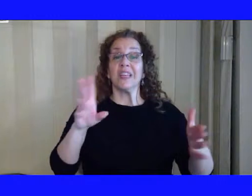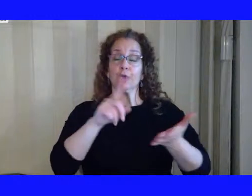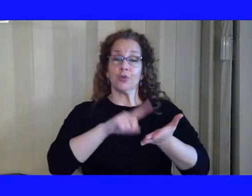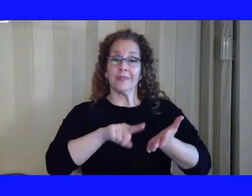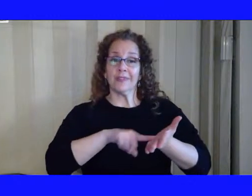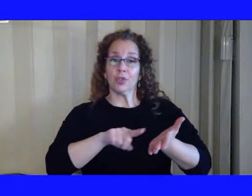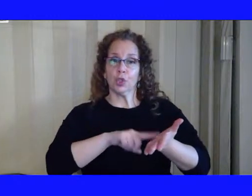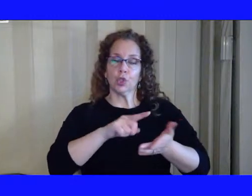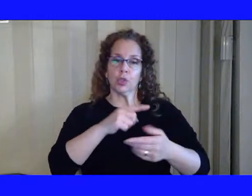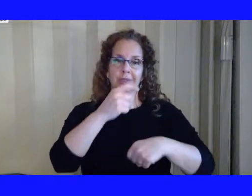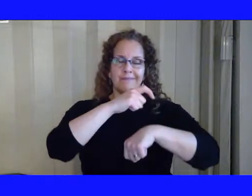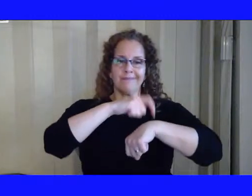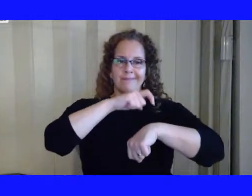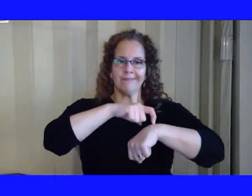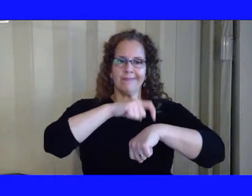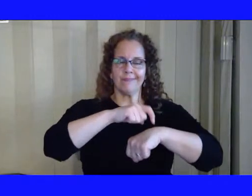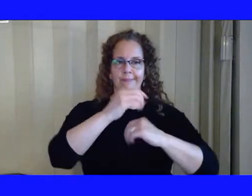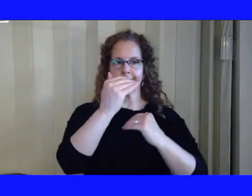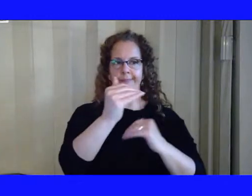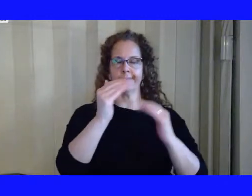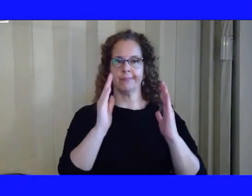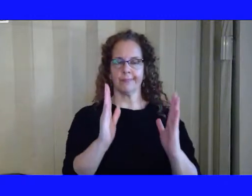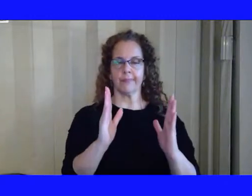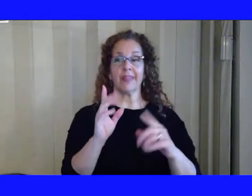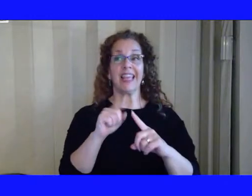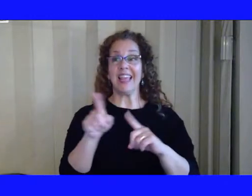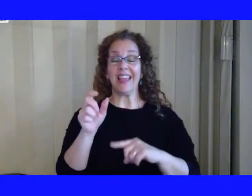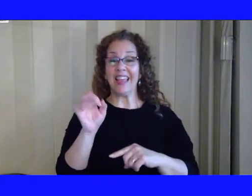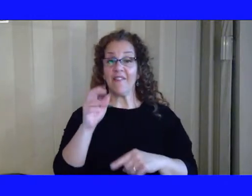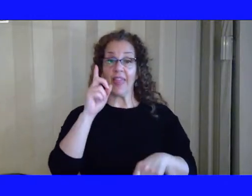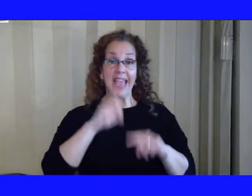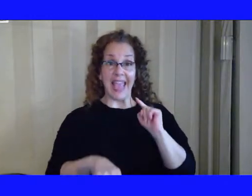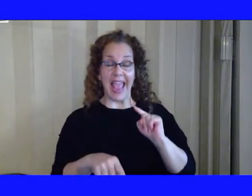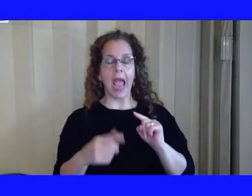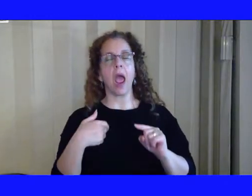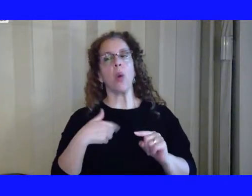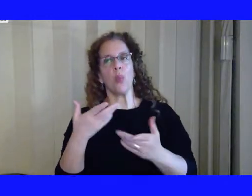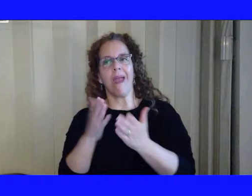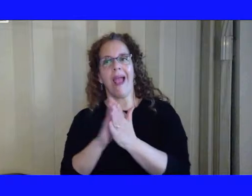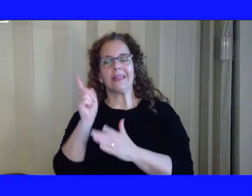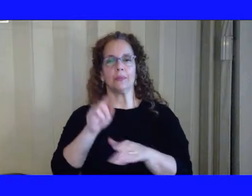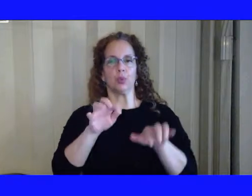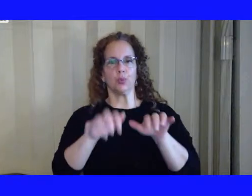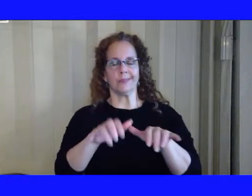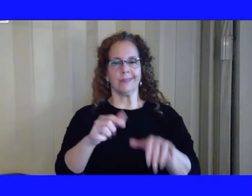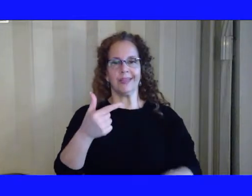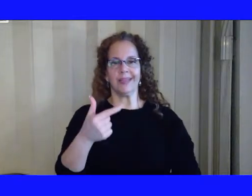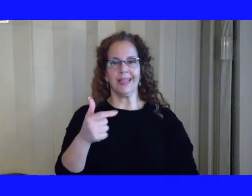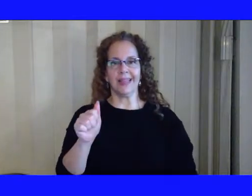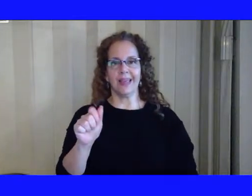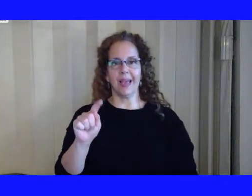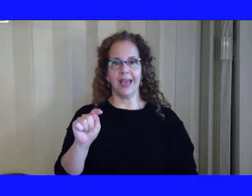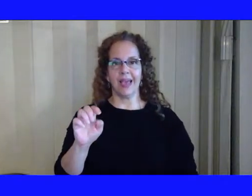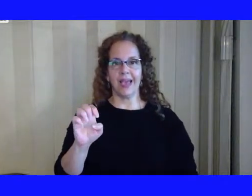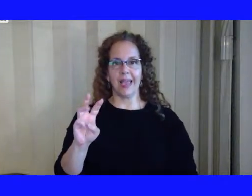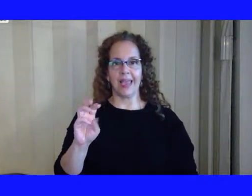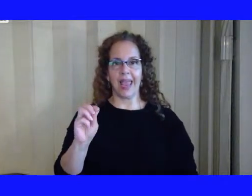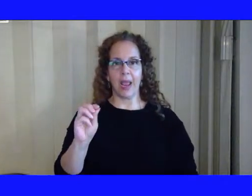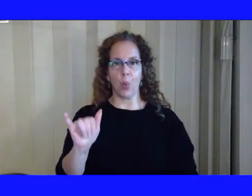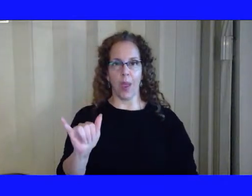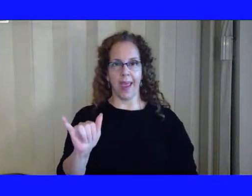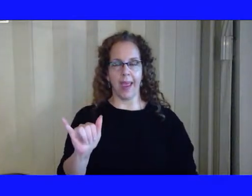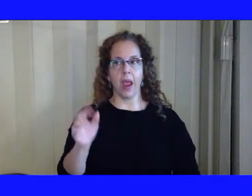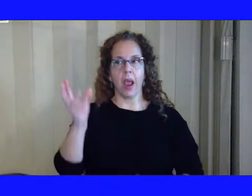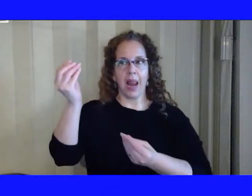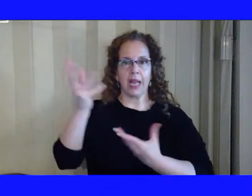or the earlier page on reasonable accommodations, there's still quite a lot pending from 2018. Yeah, those are all, again, and